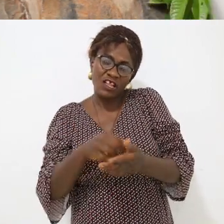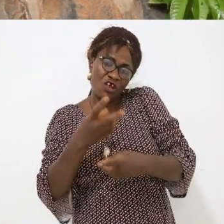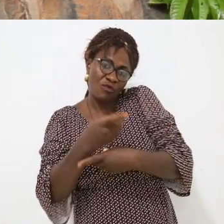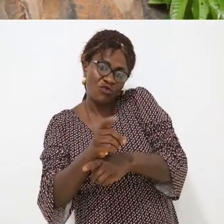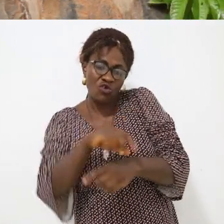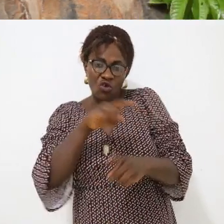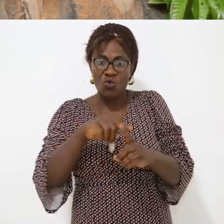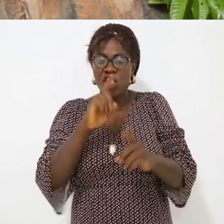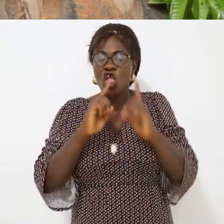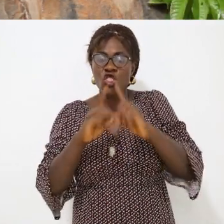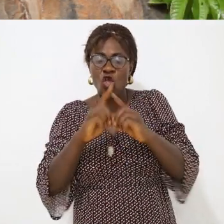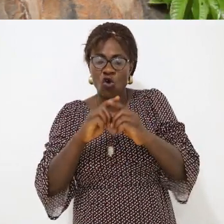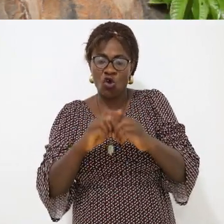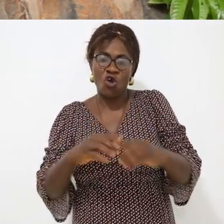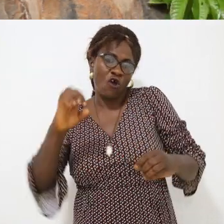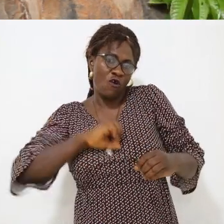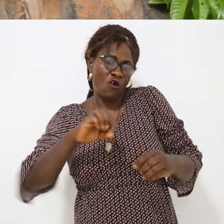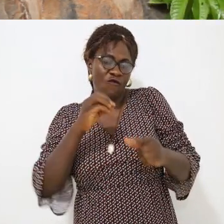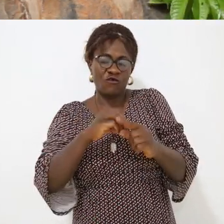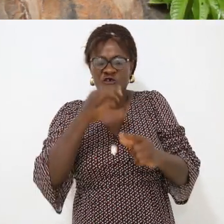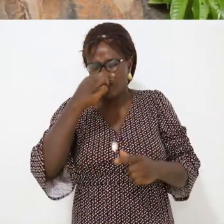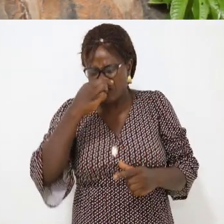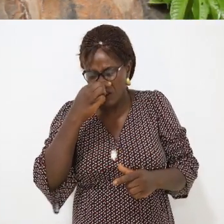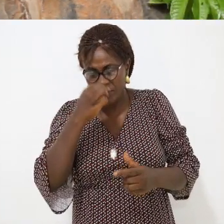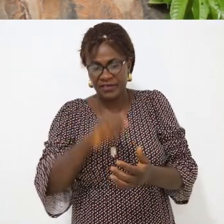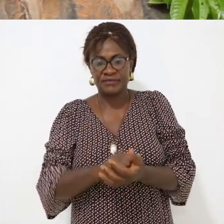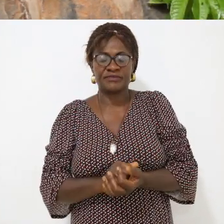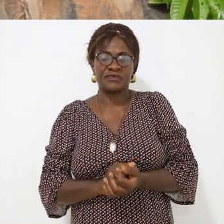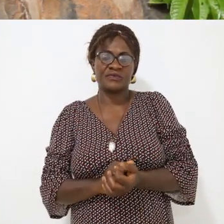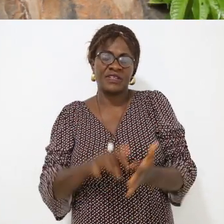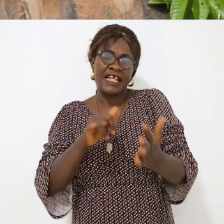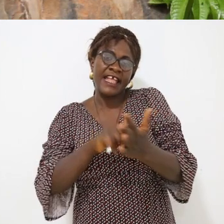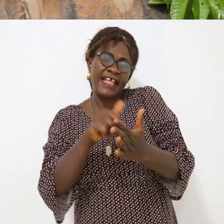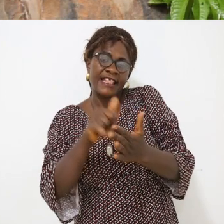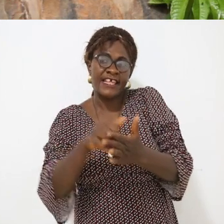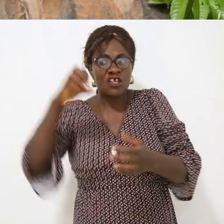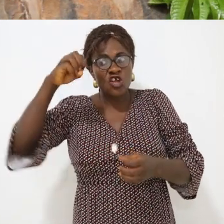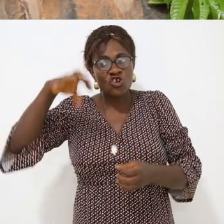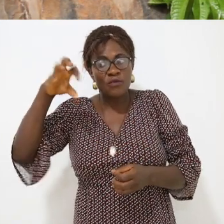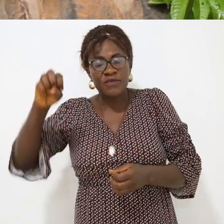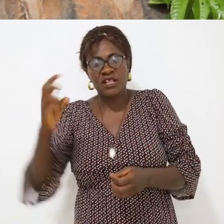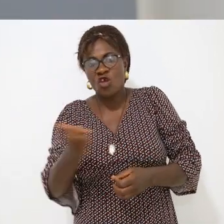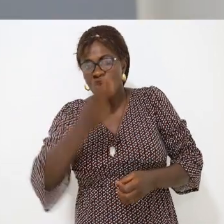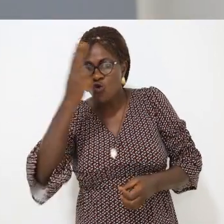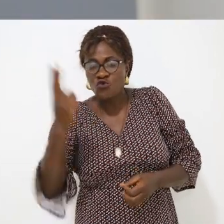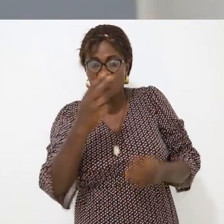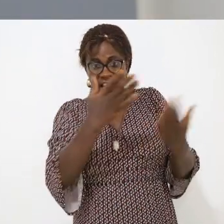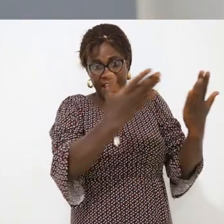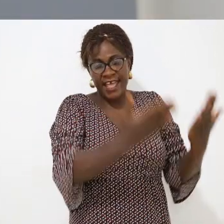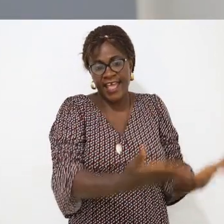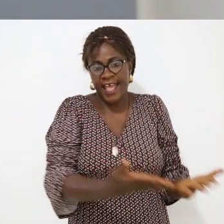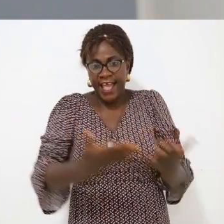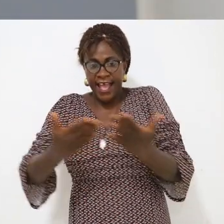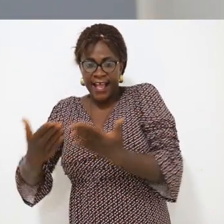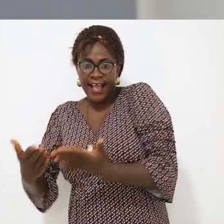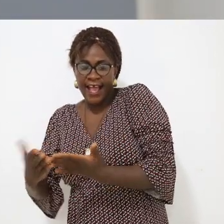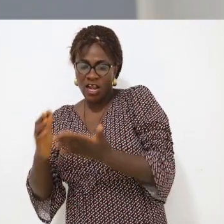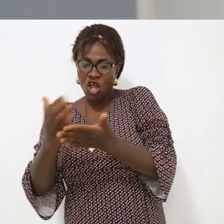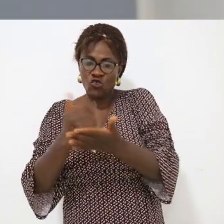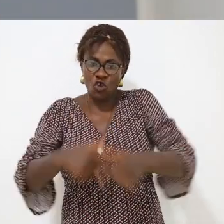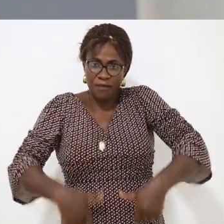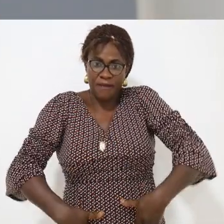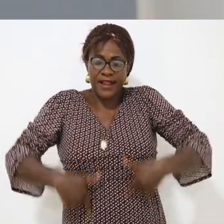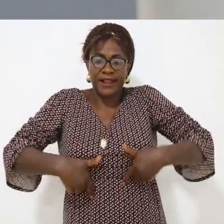talk, cough or sneeze. So these droplets usually carry